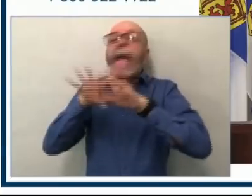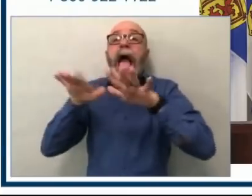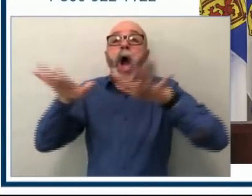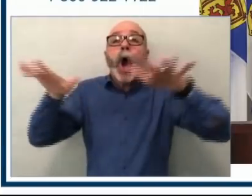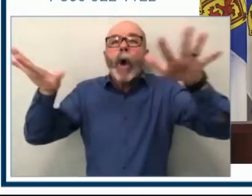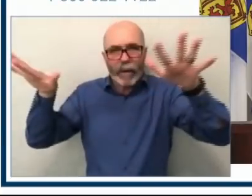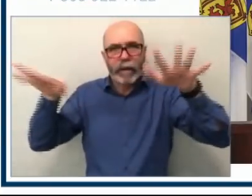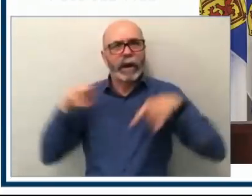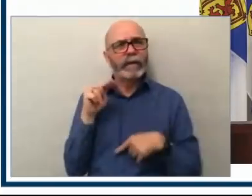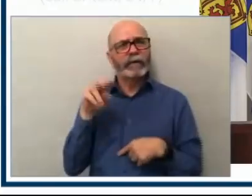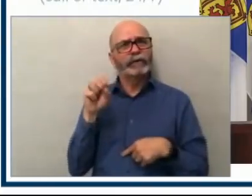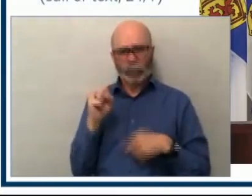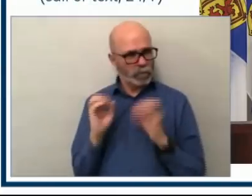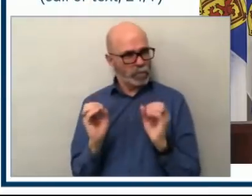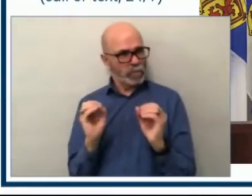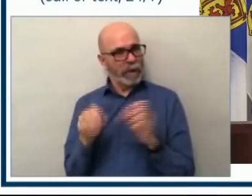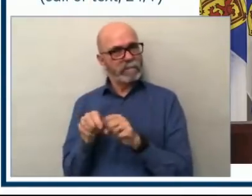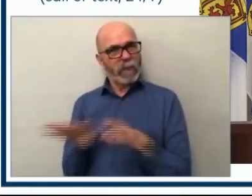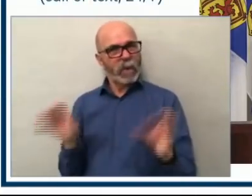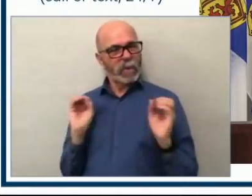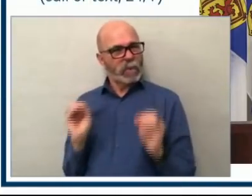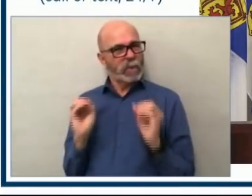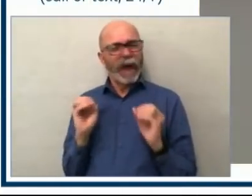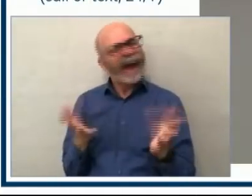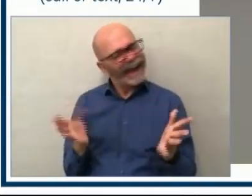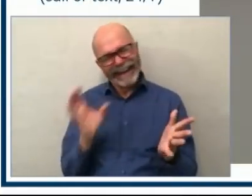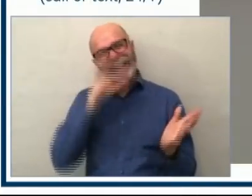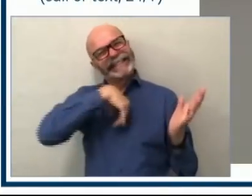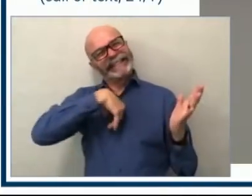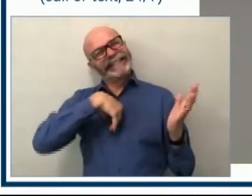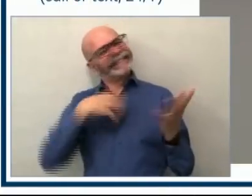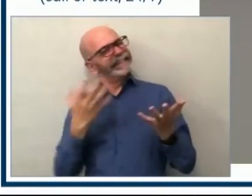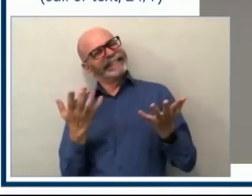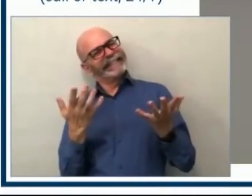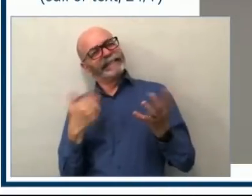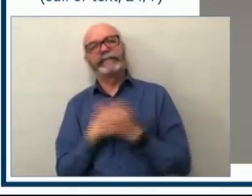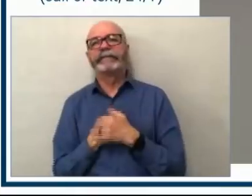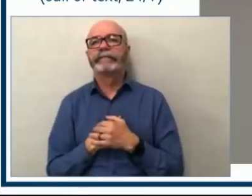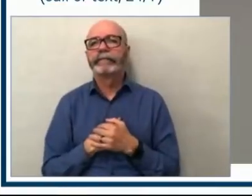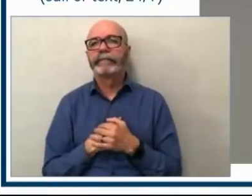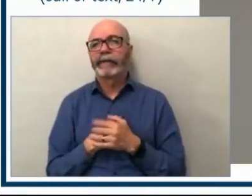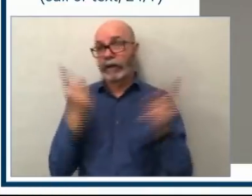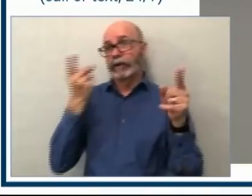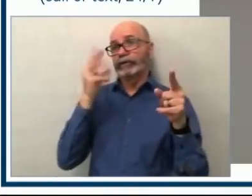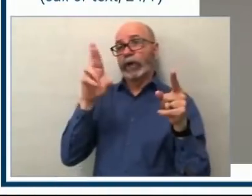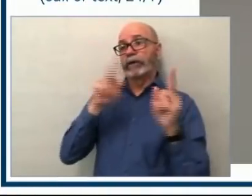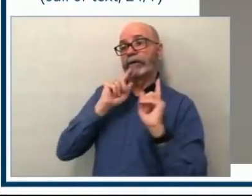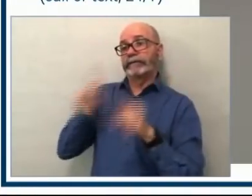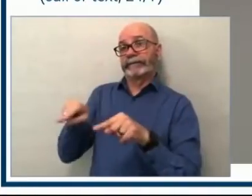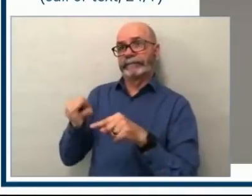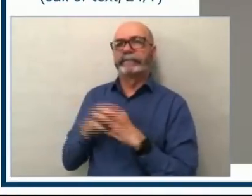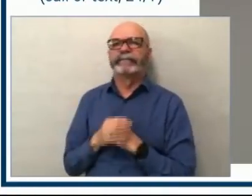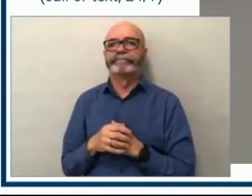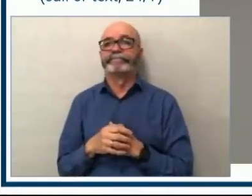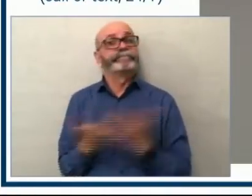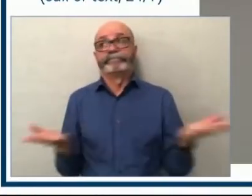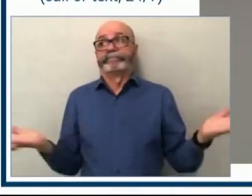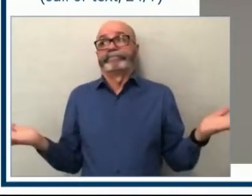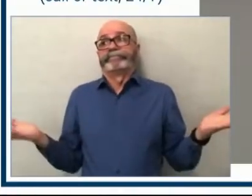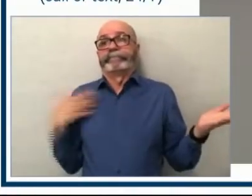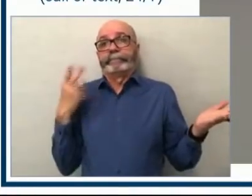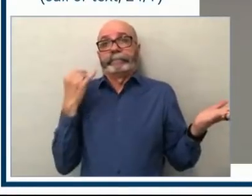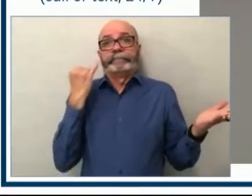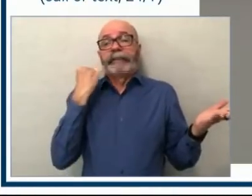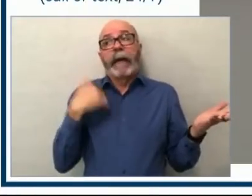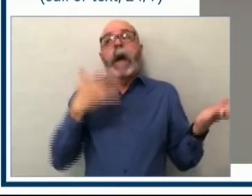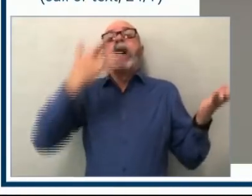there any way to explain that? No, I mean, I think I don't have a full explanation, and we're fortunate. Other